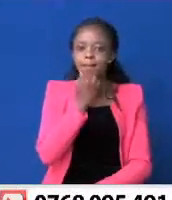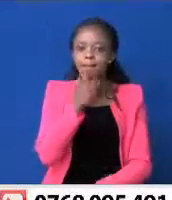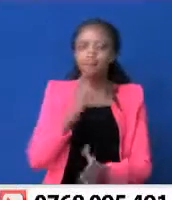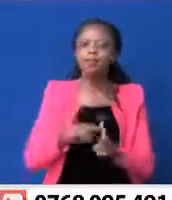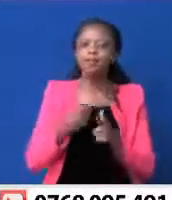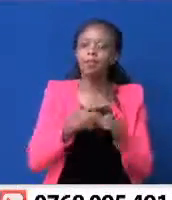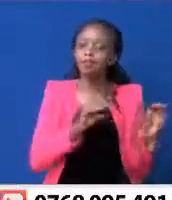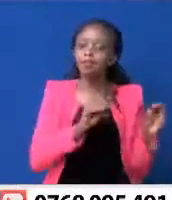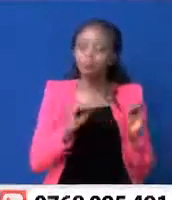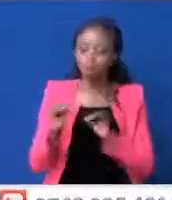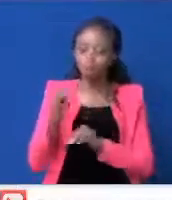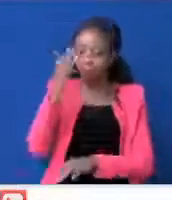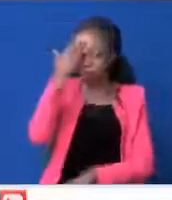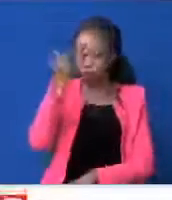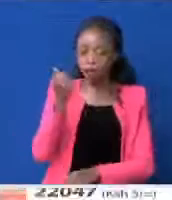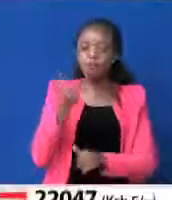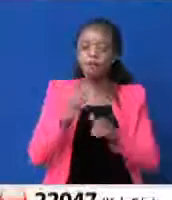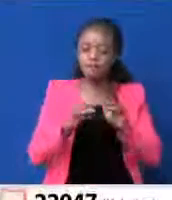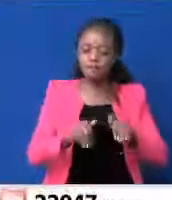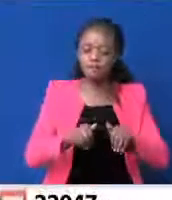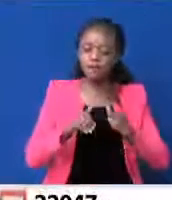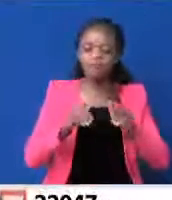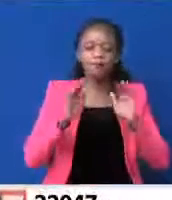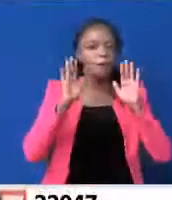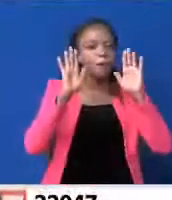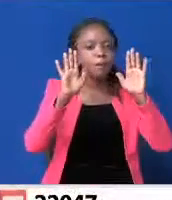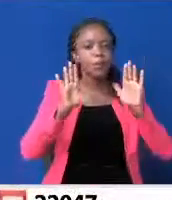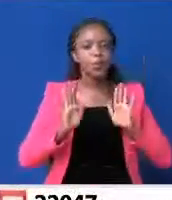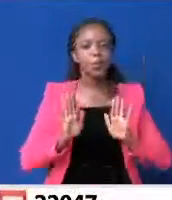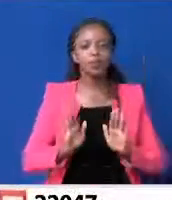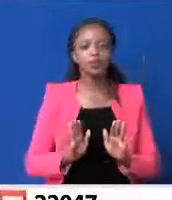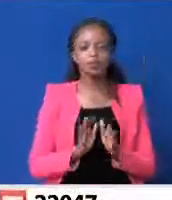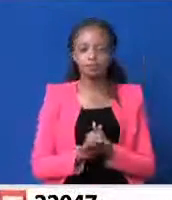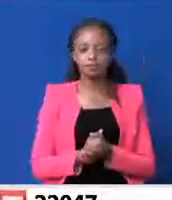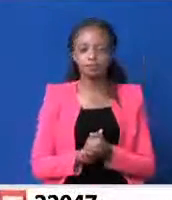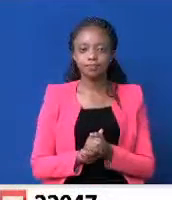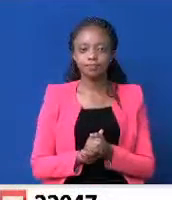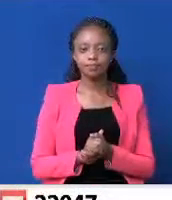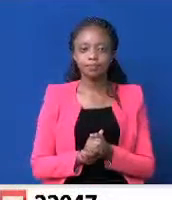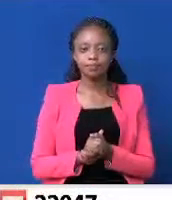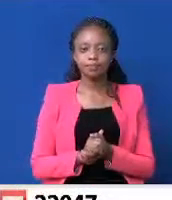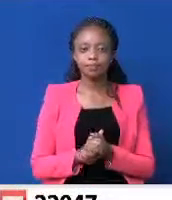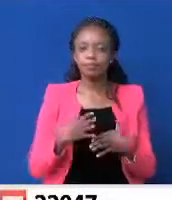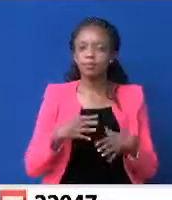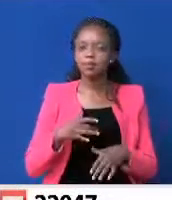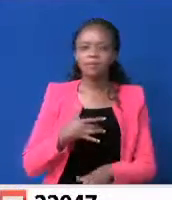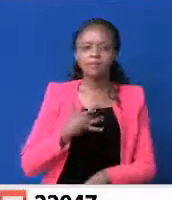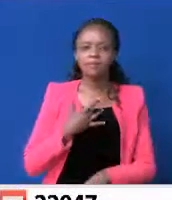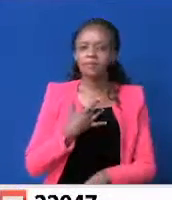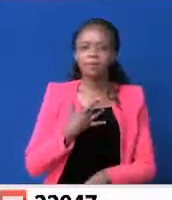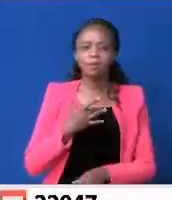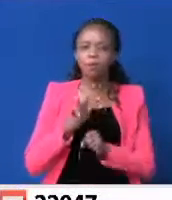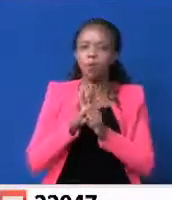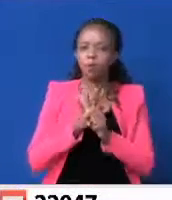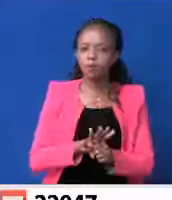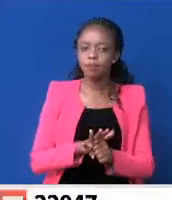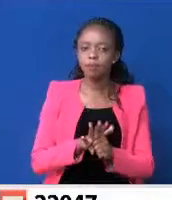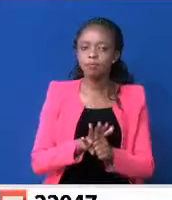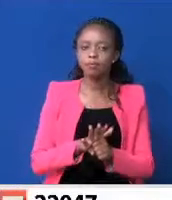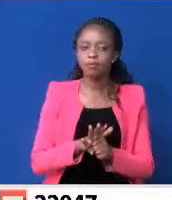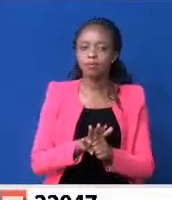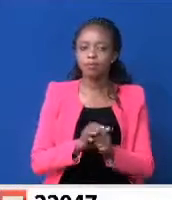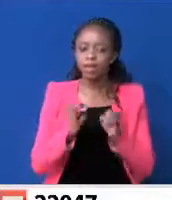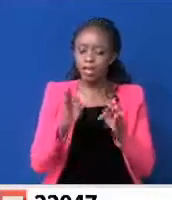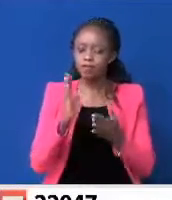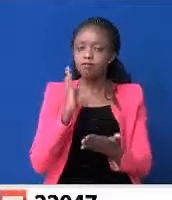they wholly depend on farming for their livelihood. Tulichukuliwa kama sisi si wenyeji, kama sisi tungekuwa wa